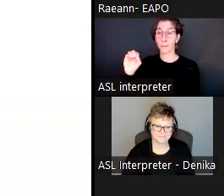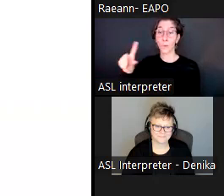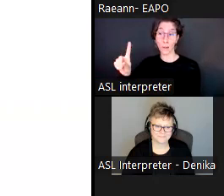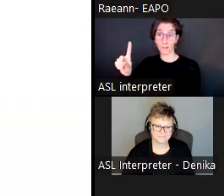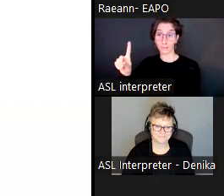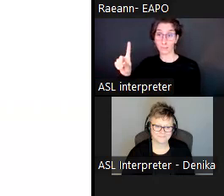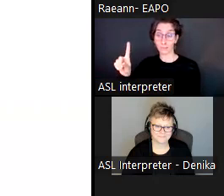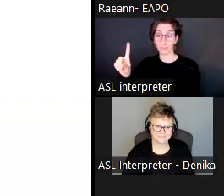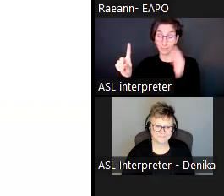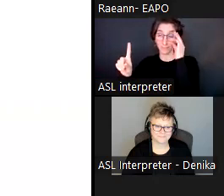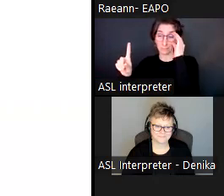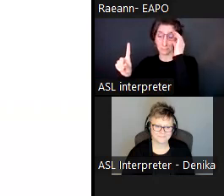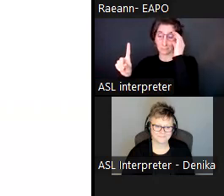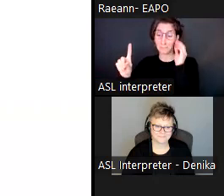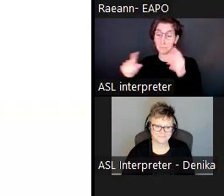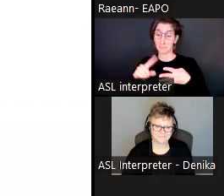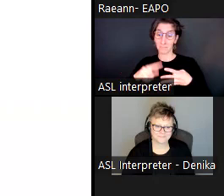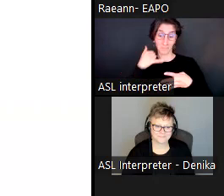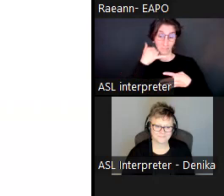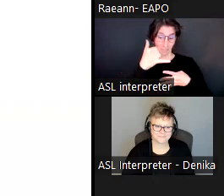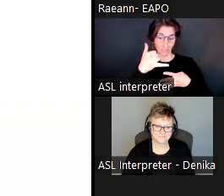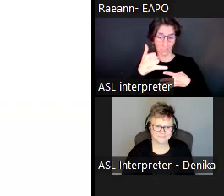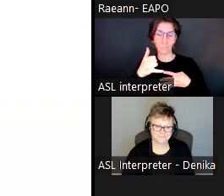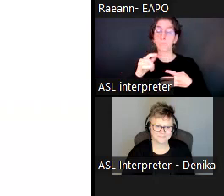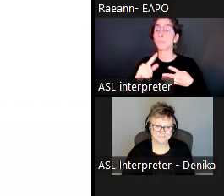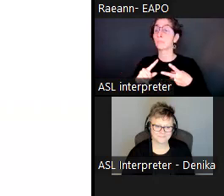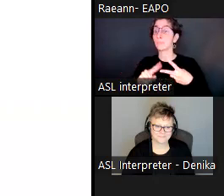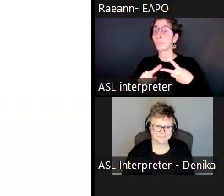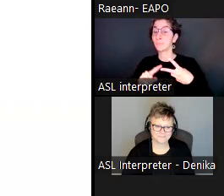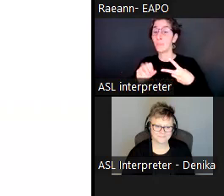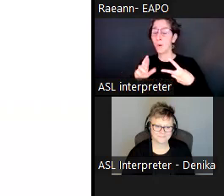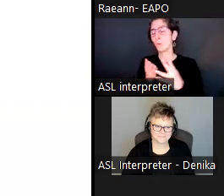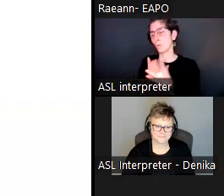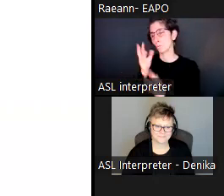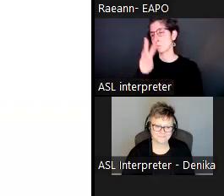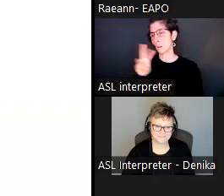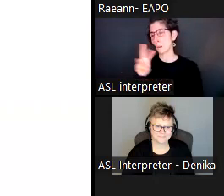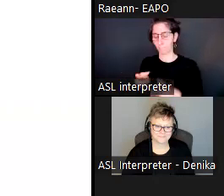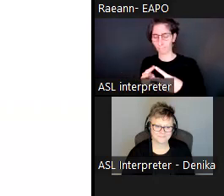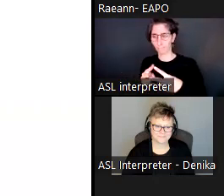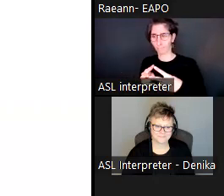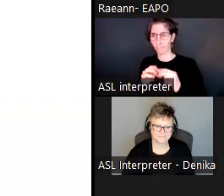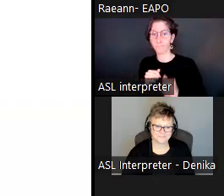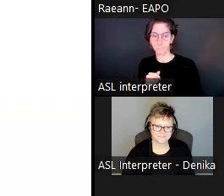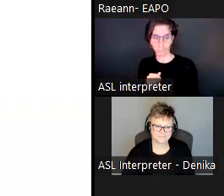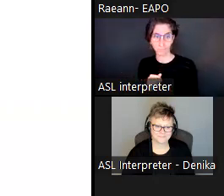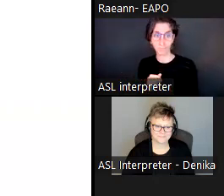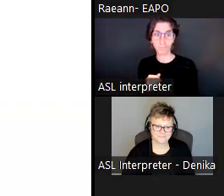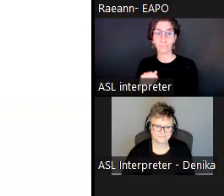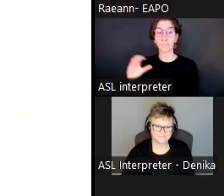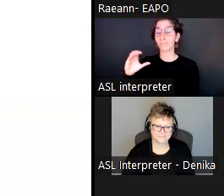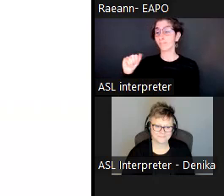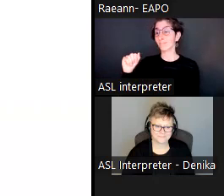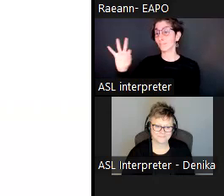1-888-495-8501. And you can also report the fraud on our website. So here at the Canadian Anti-Fraud, we